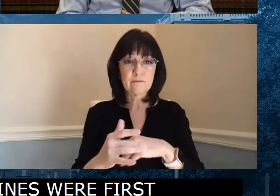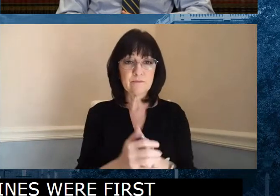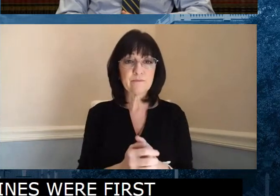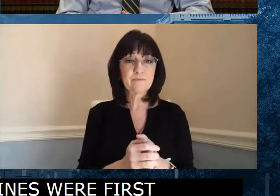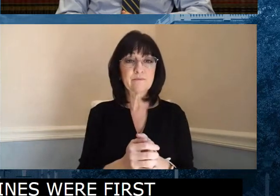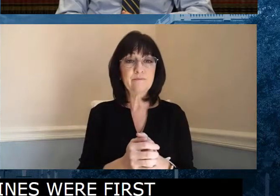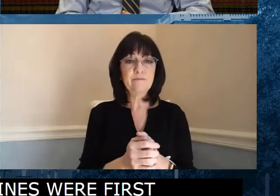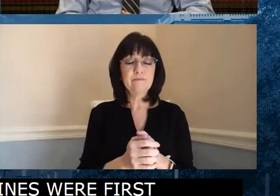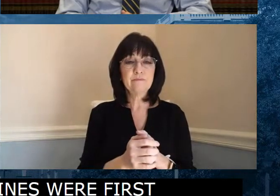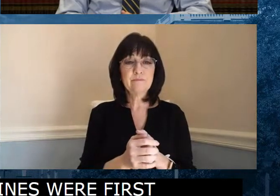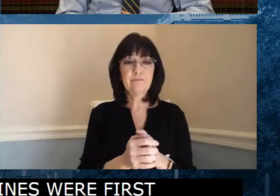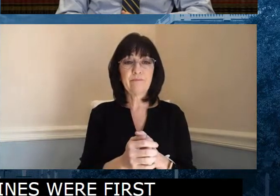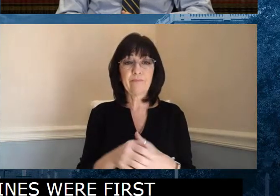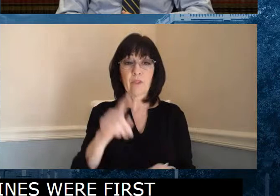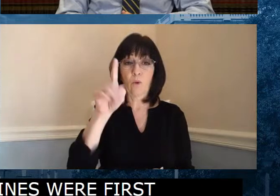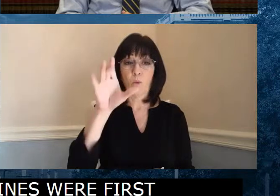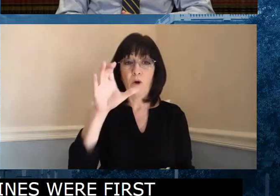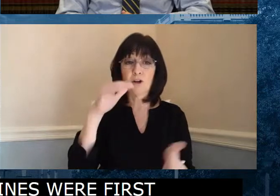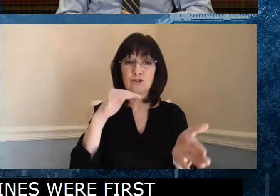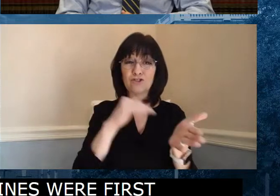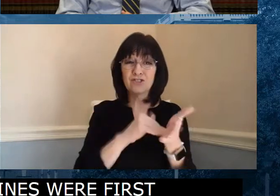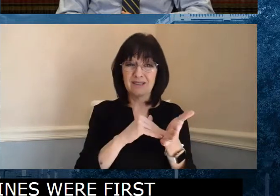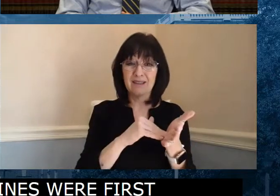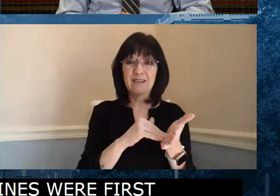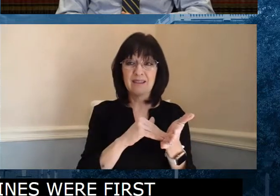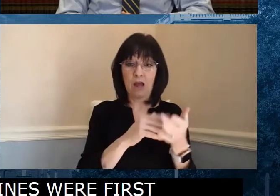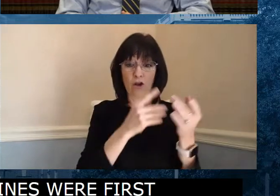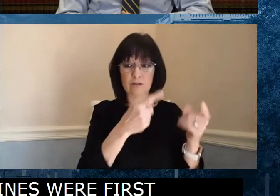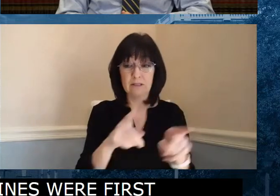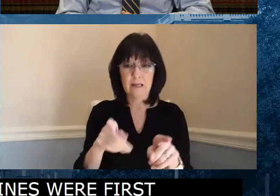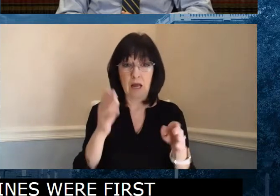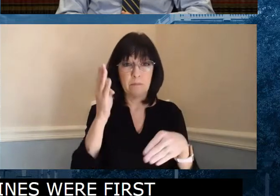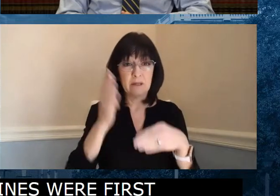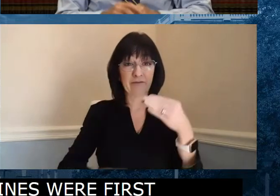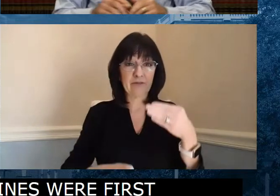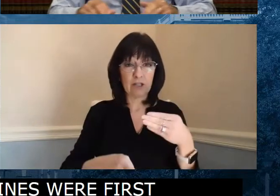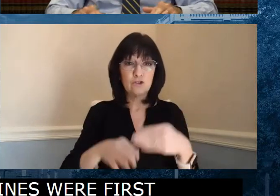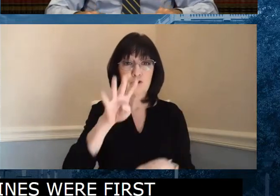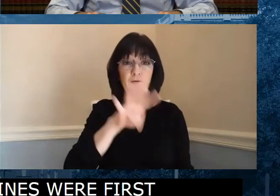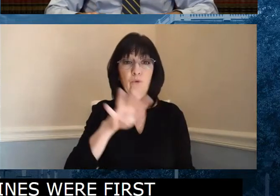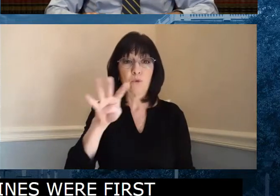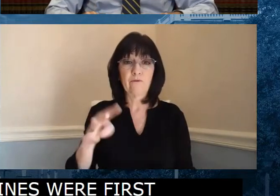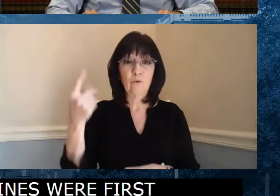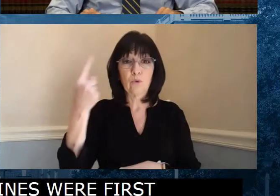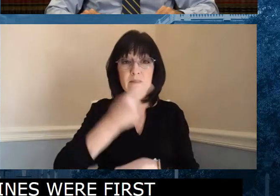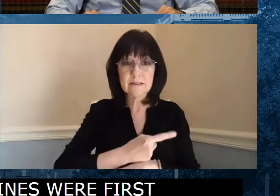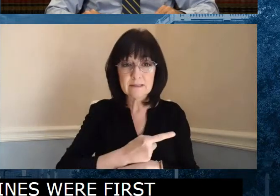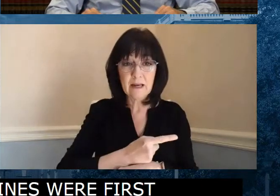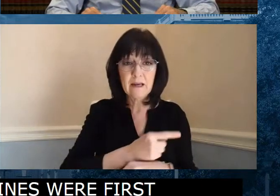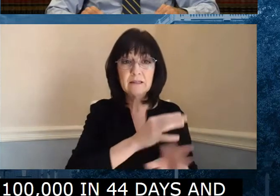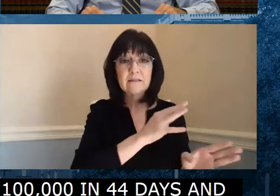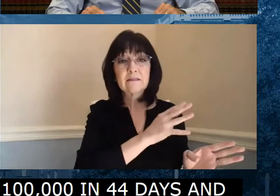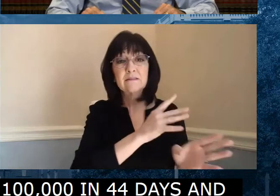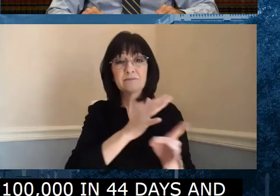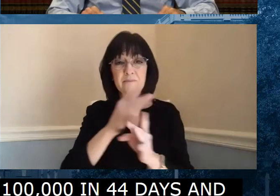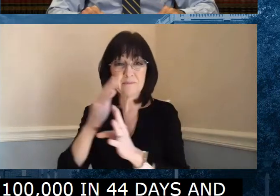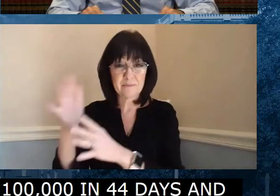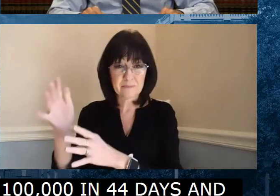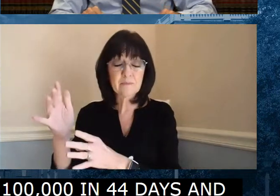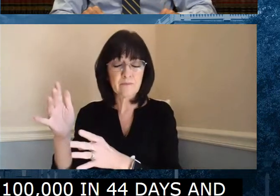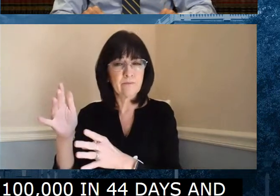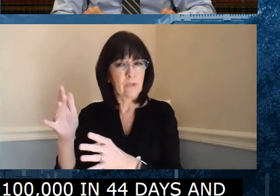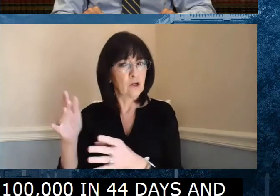that 41 days later, and doubled that again 33 days. So we really have